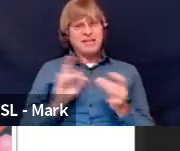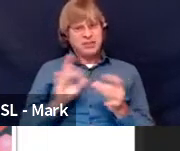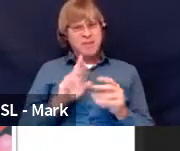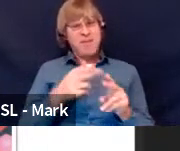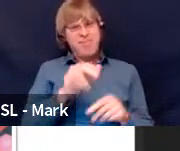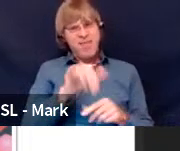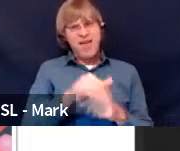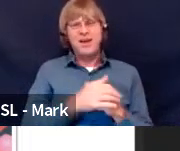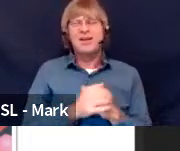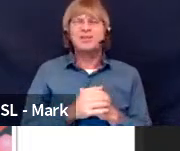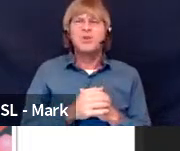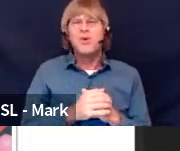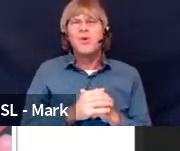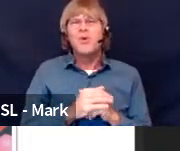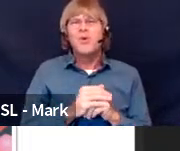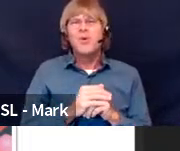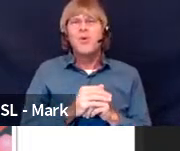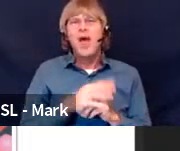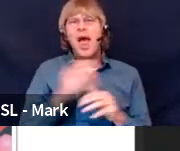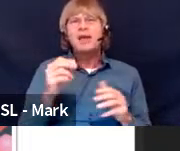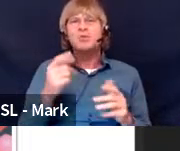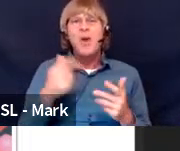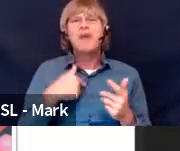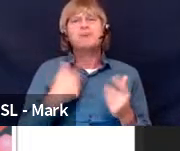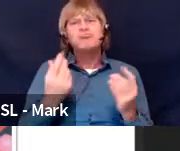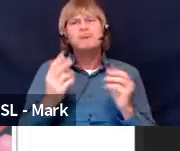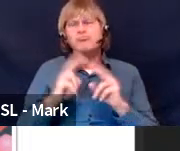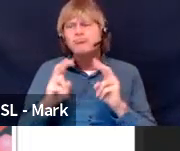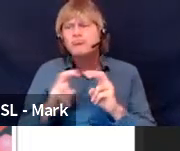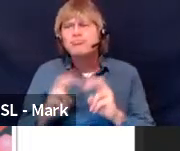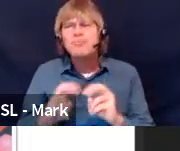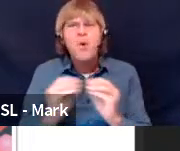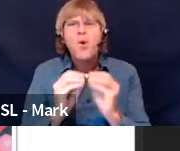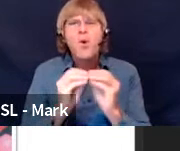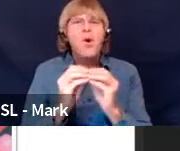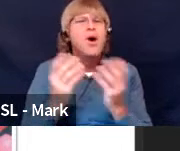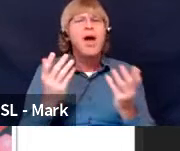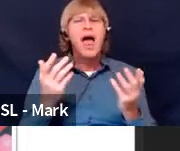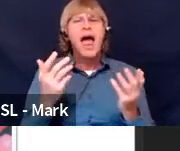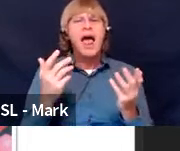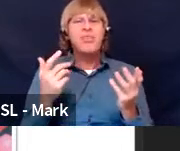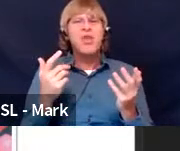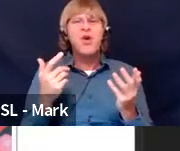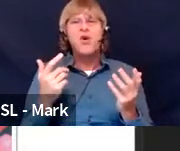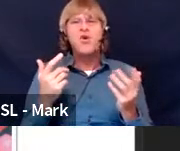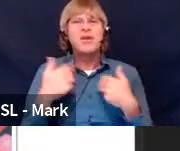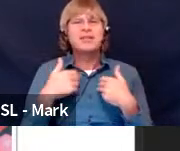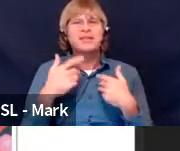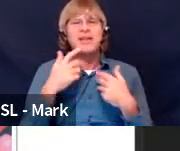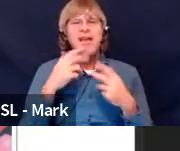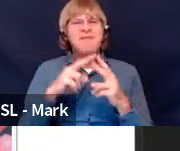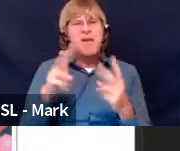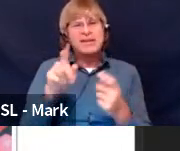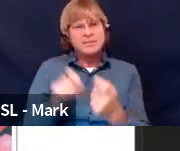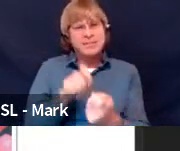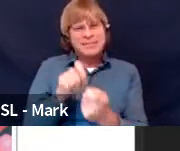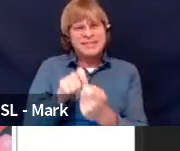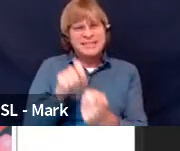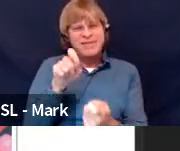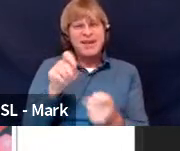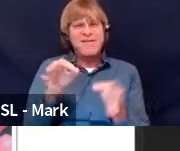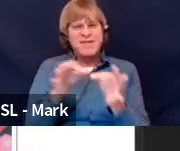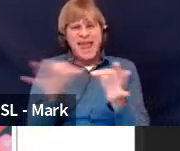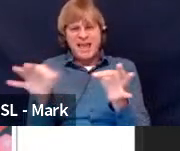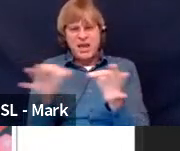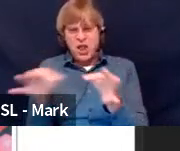it. And I went further with that. There's very specific